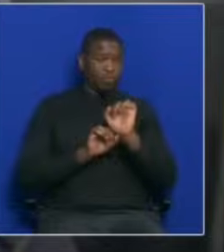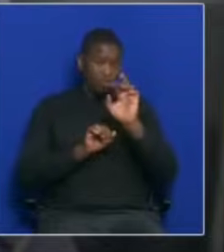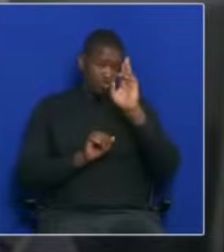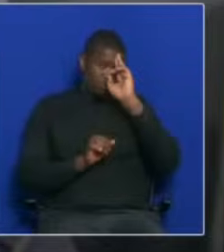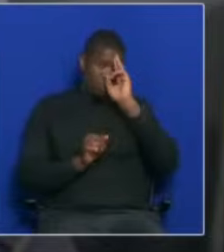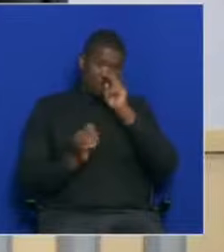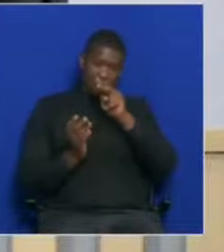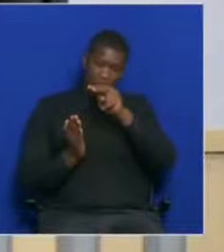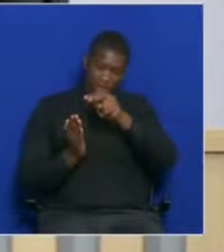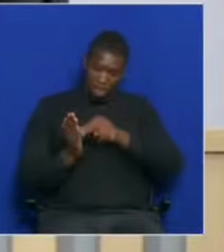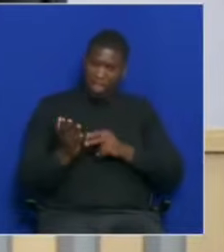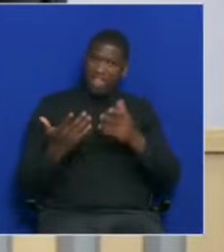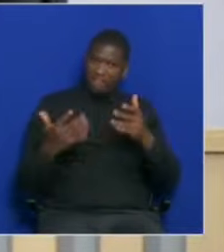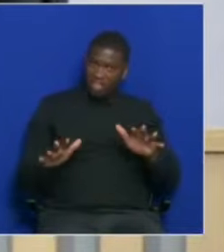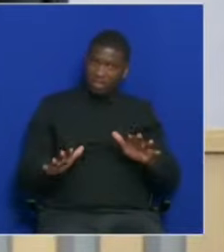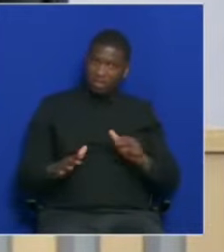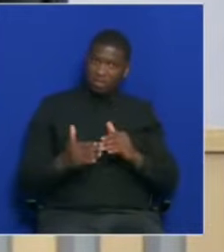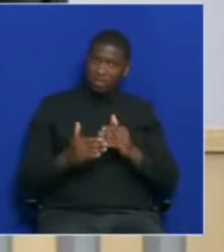meeting?